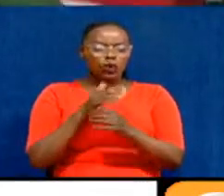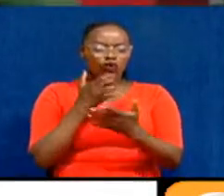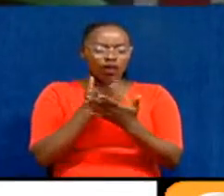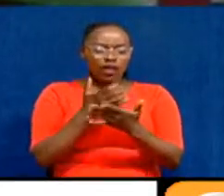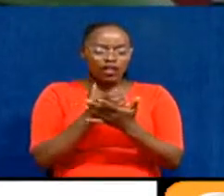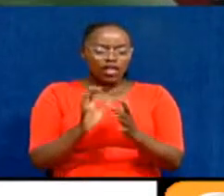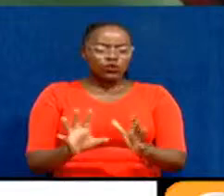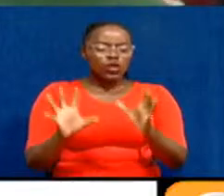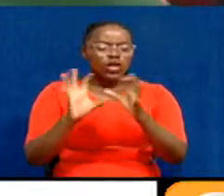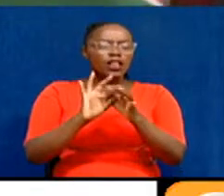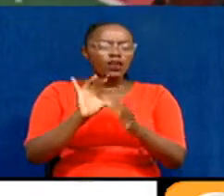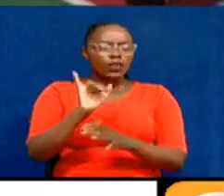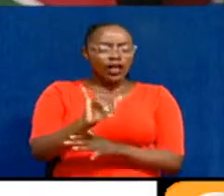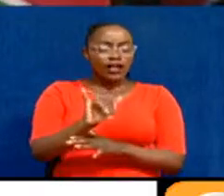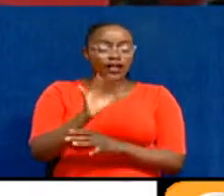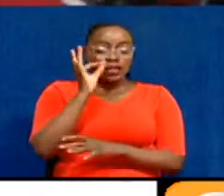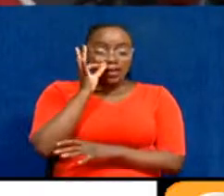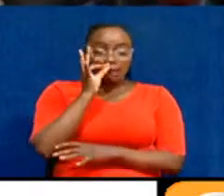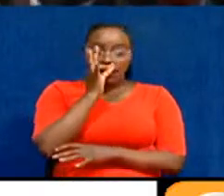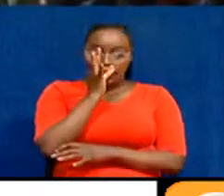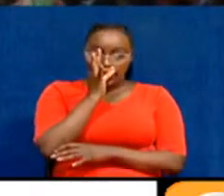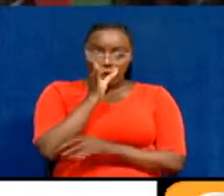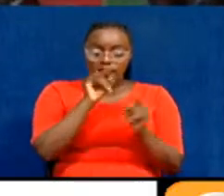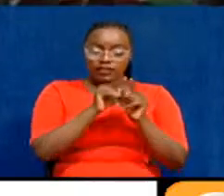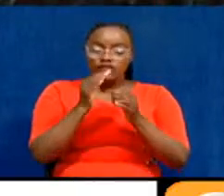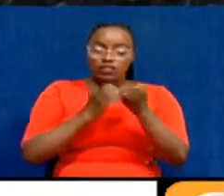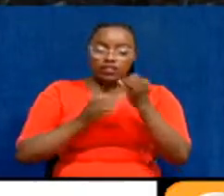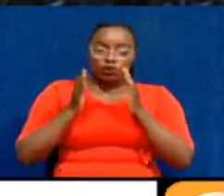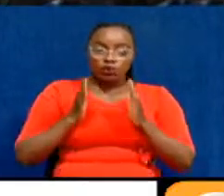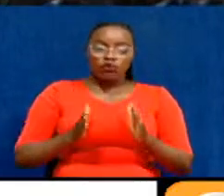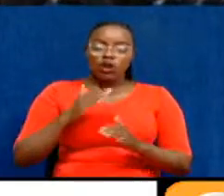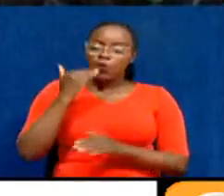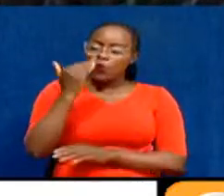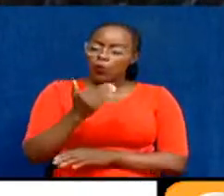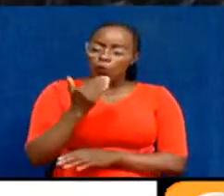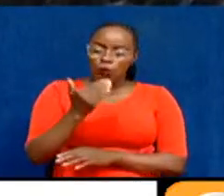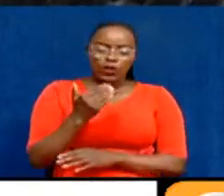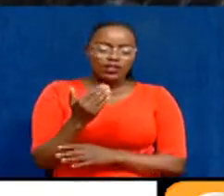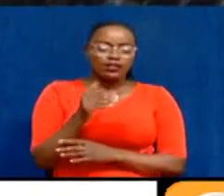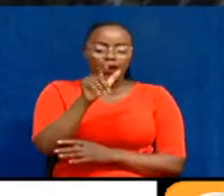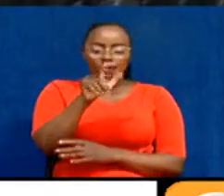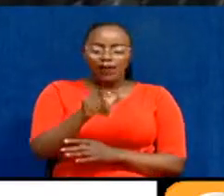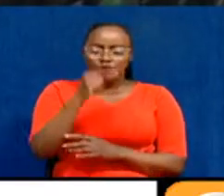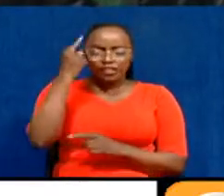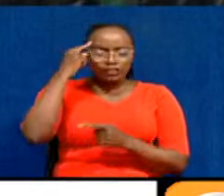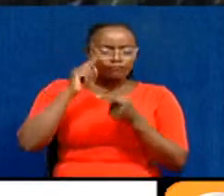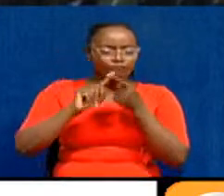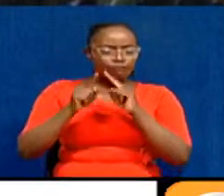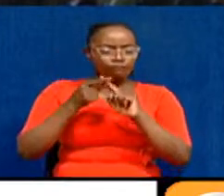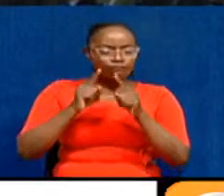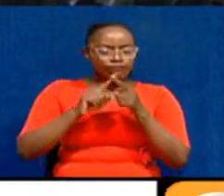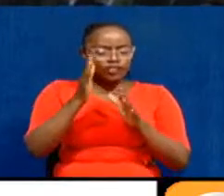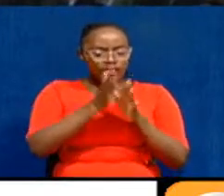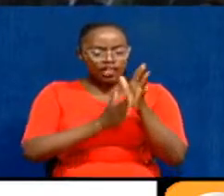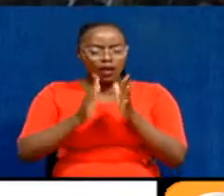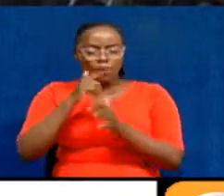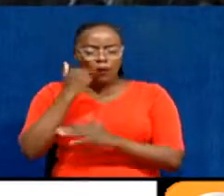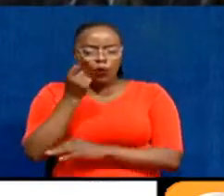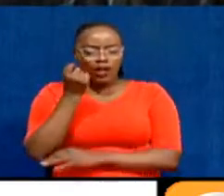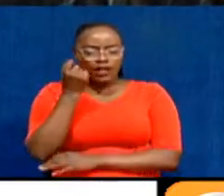evidence to attach to that. Mwai Kibaki, as an economist, has always been a very thoughtful, contemplative planner